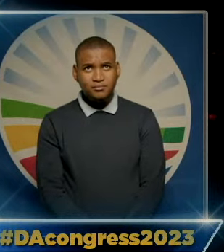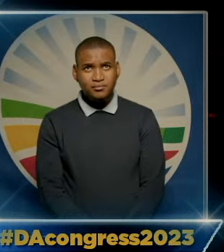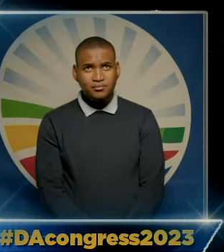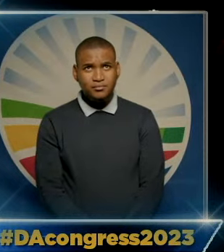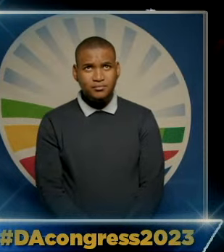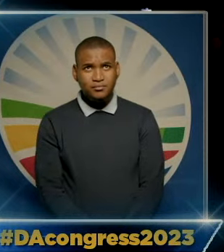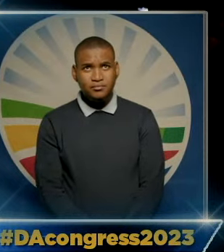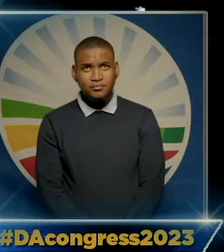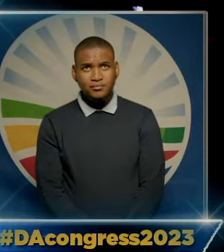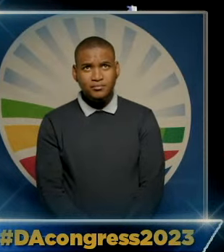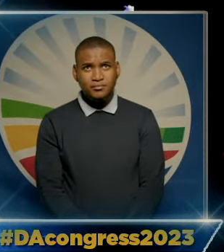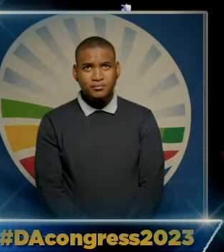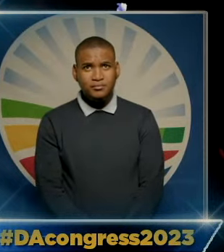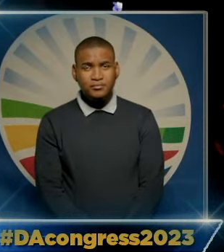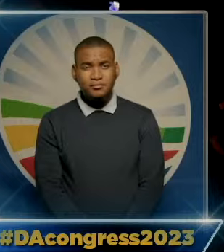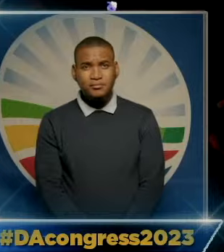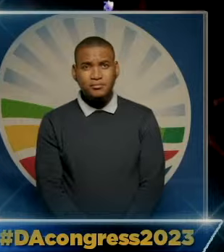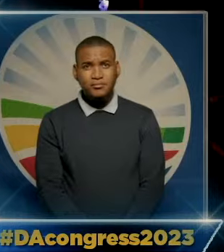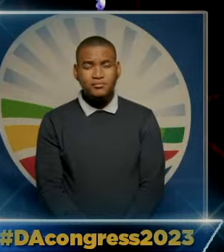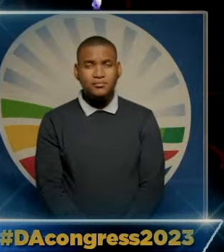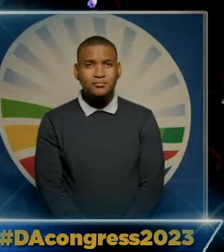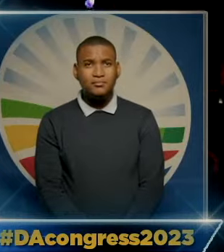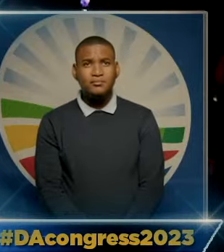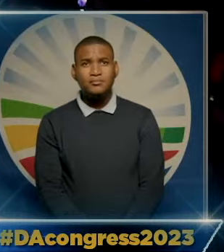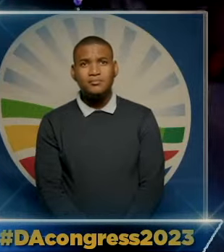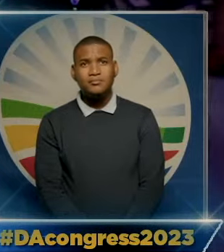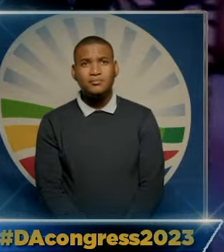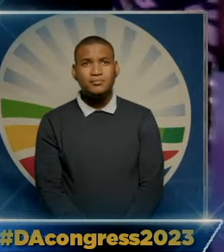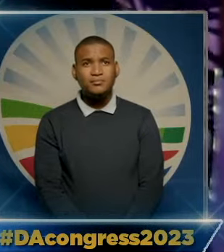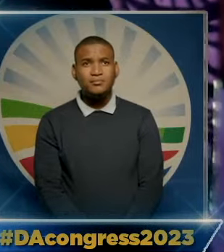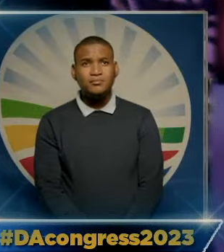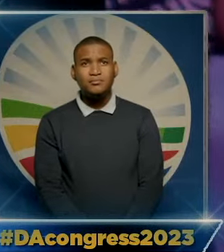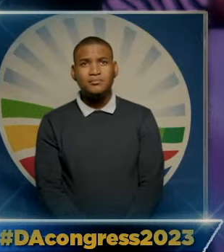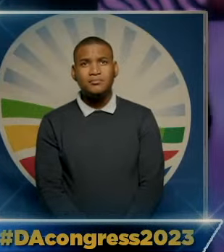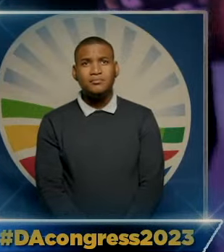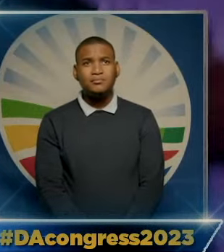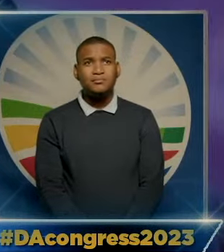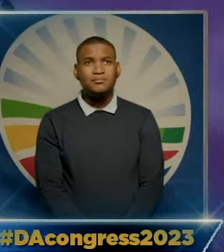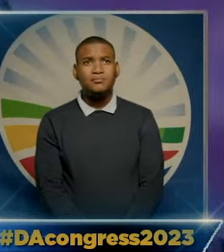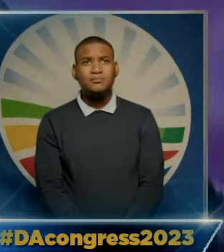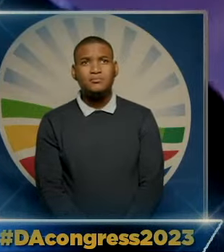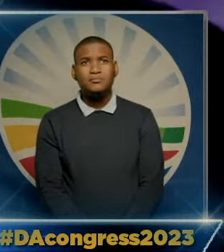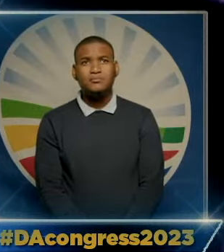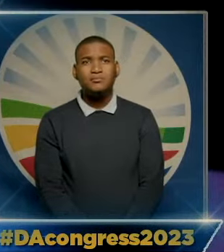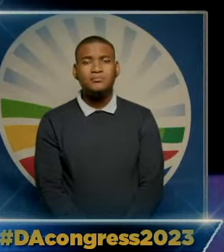Hear my song of love.